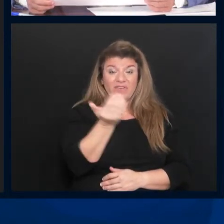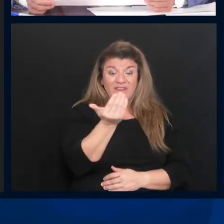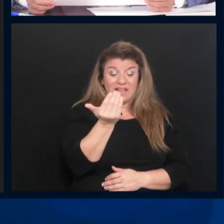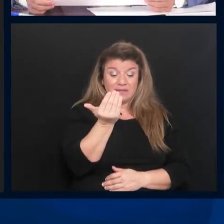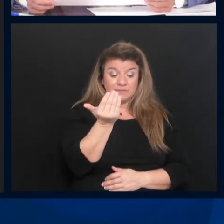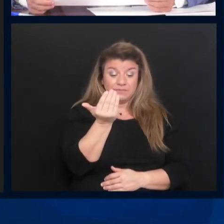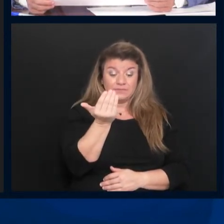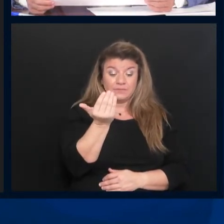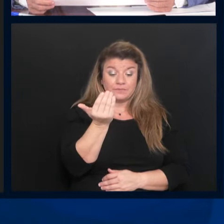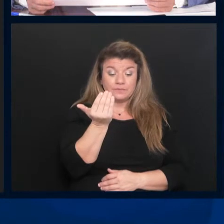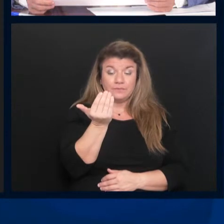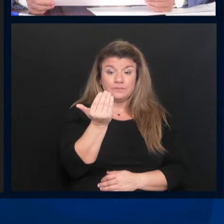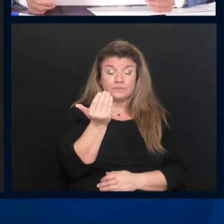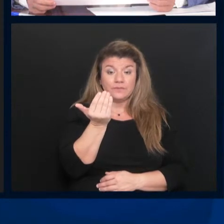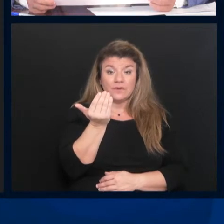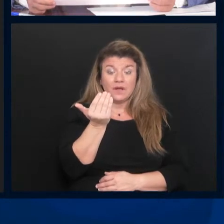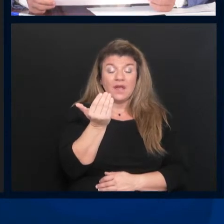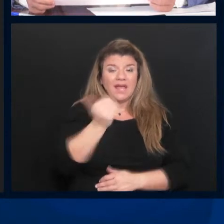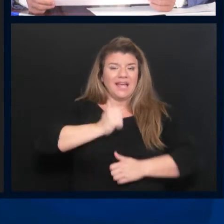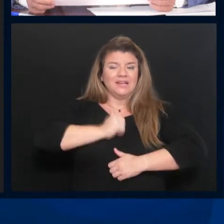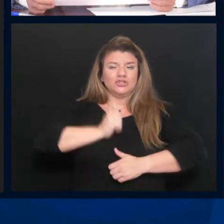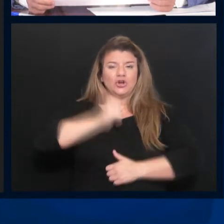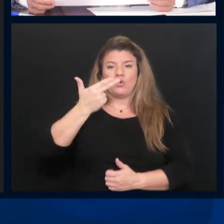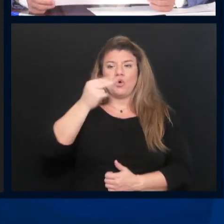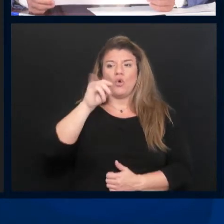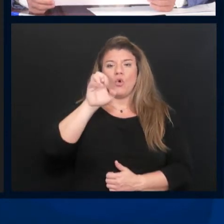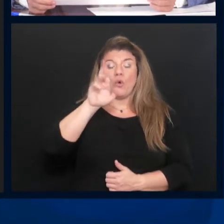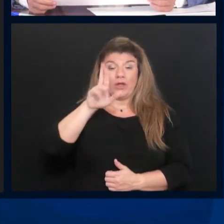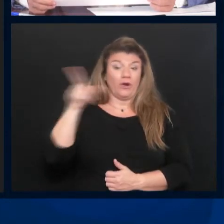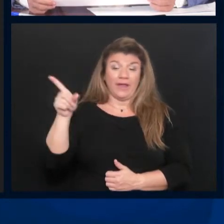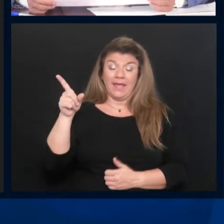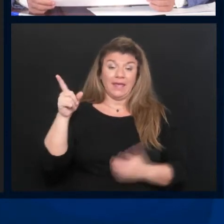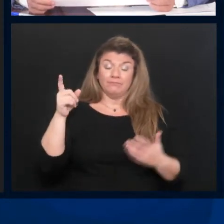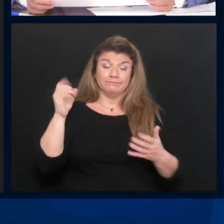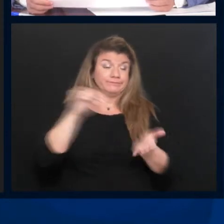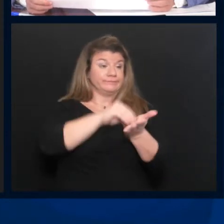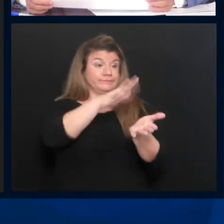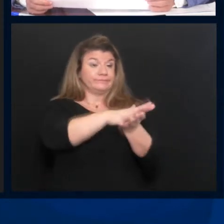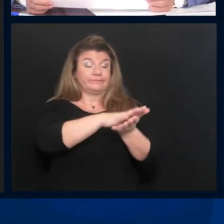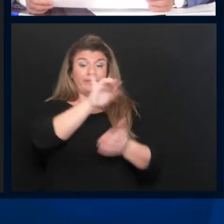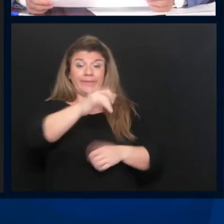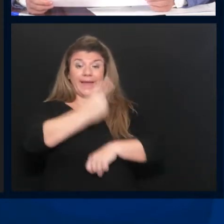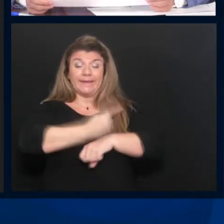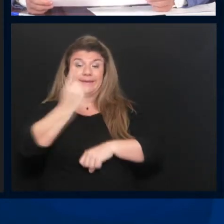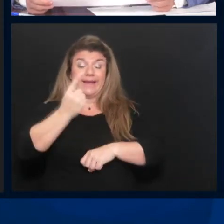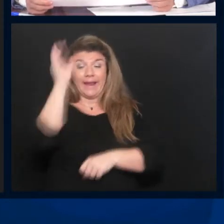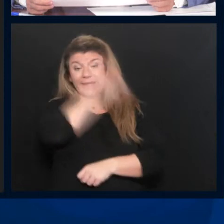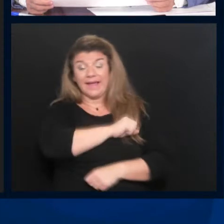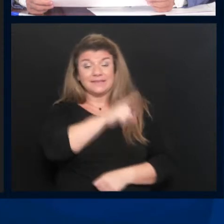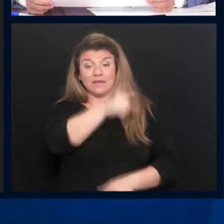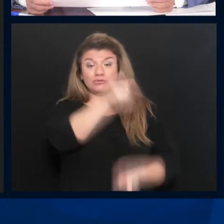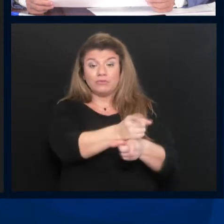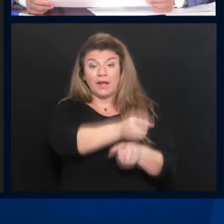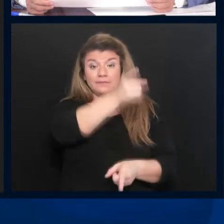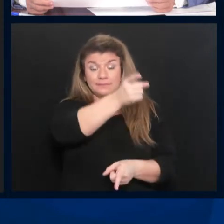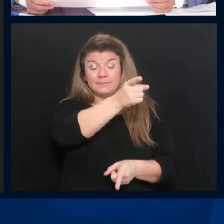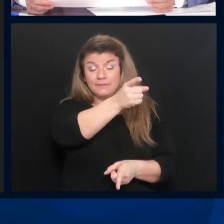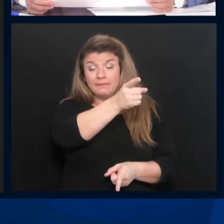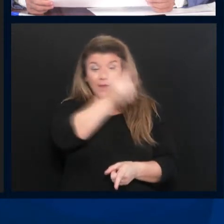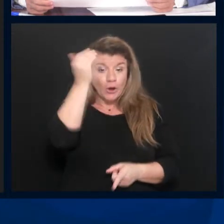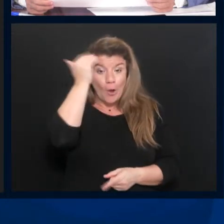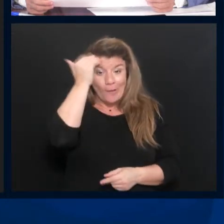15th, and General Hoyer called this date, so I guess we'll have to put up with him on that a good bit. But